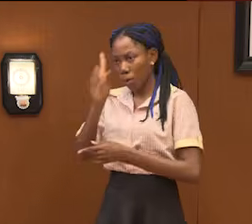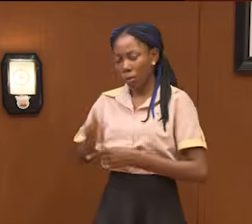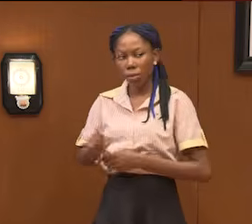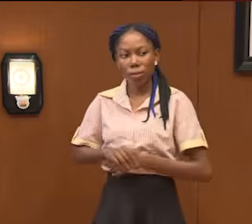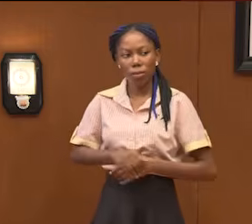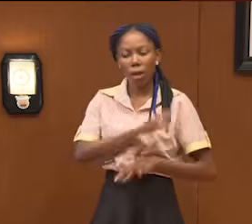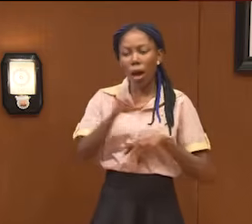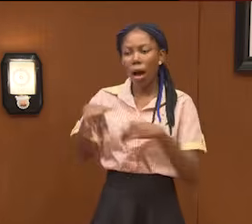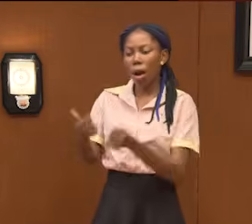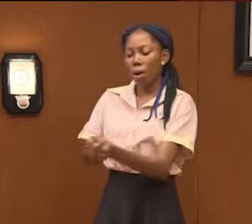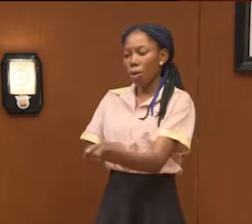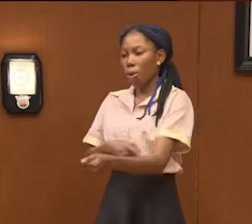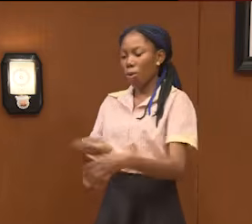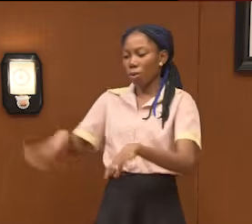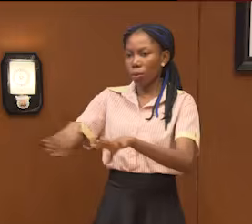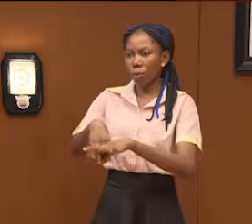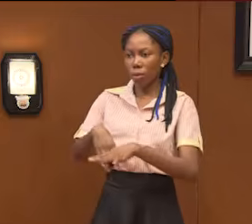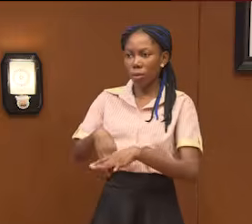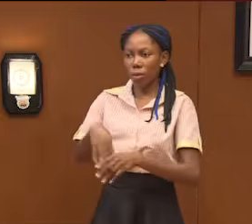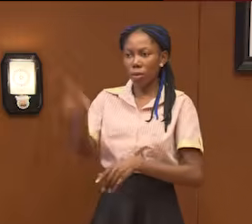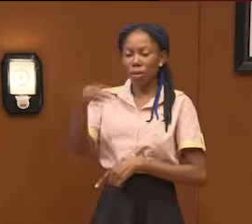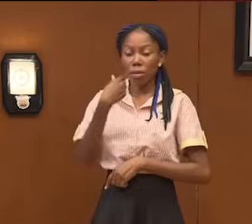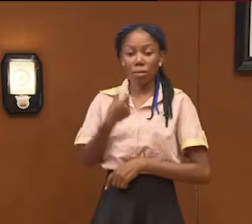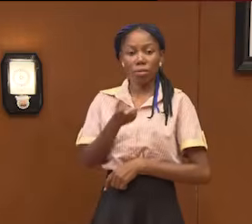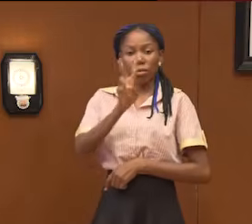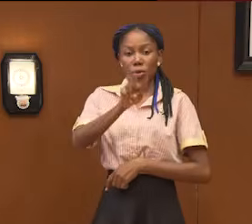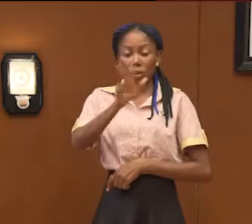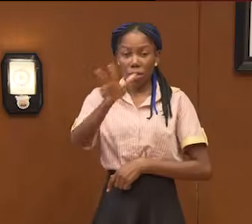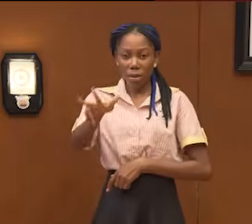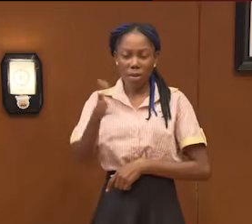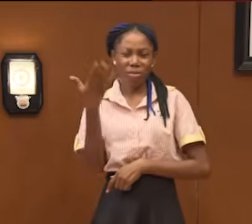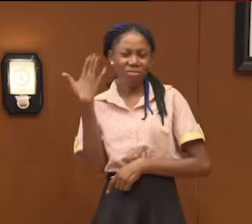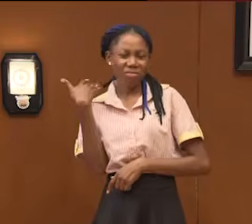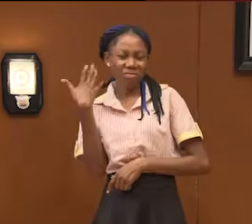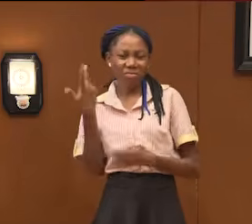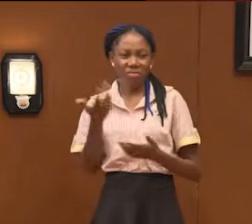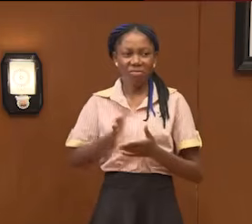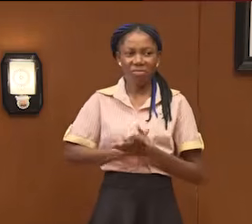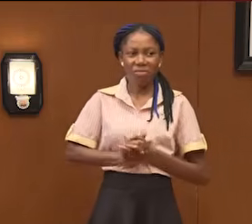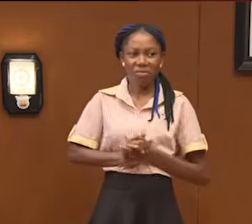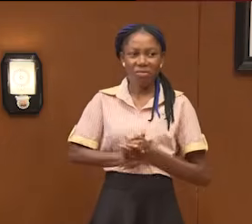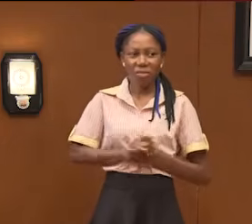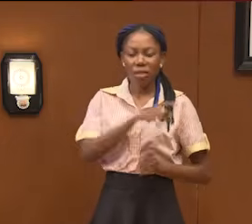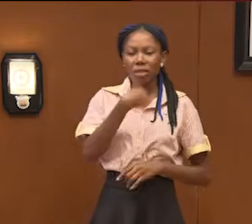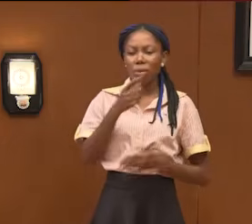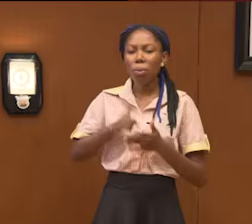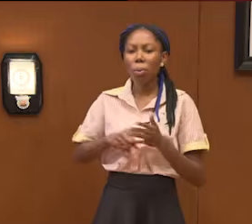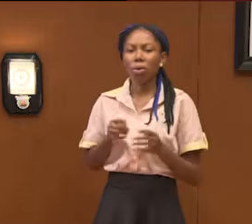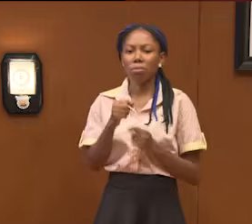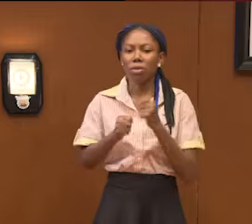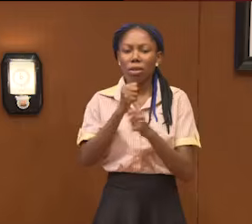How long have you been married? About 20-something years back. What kind of marriage did you